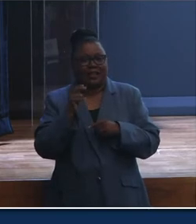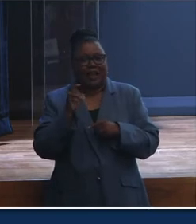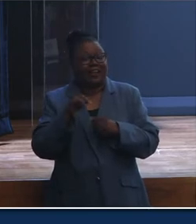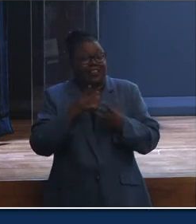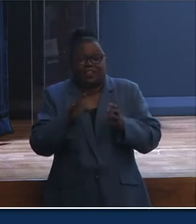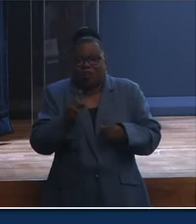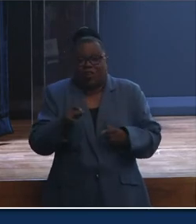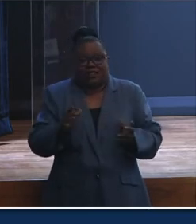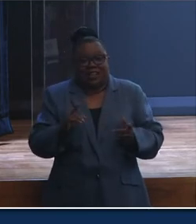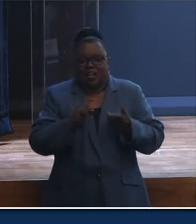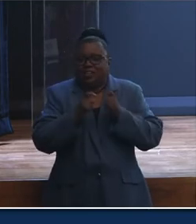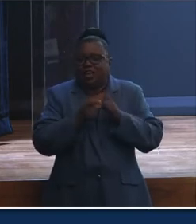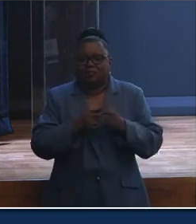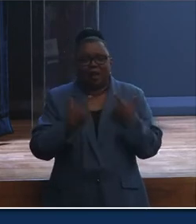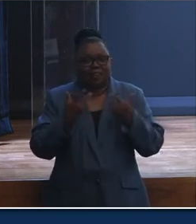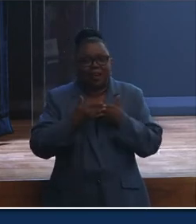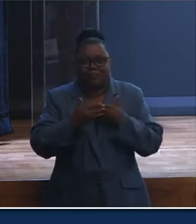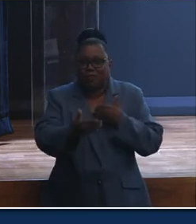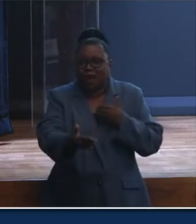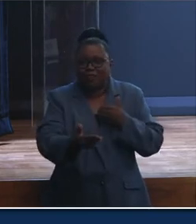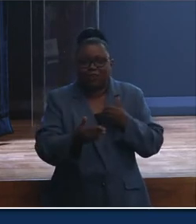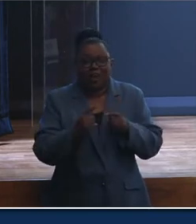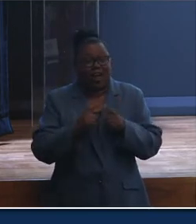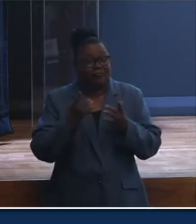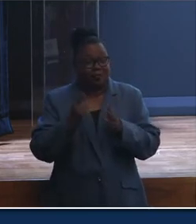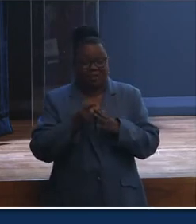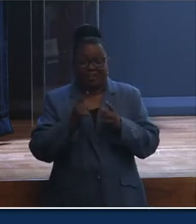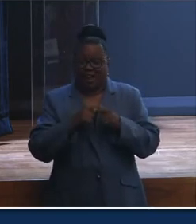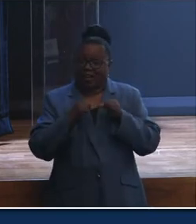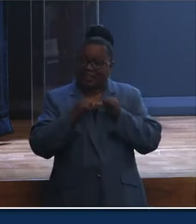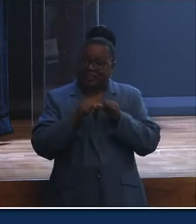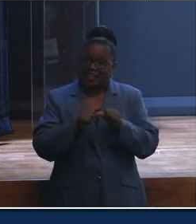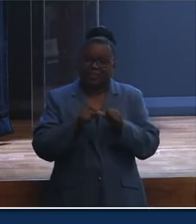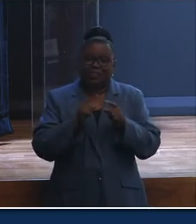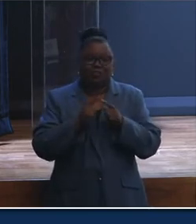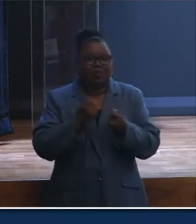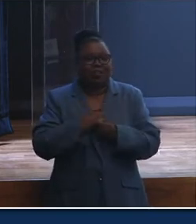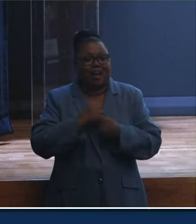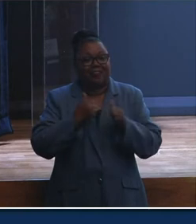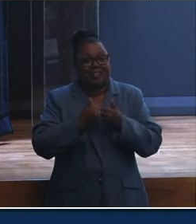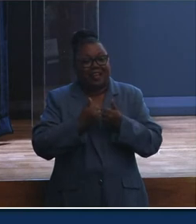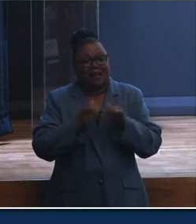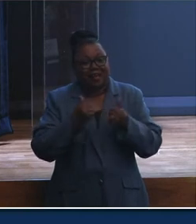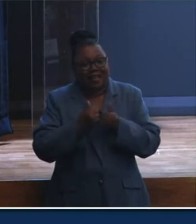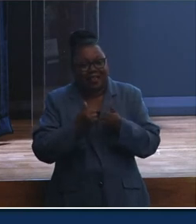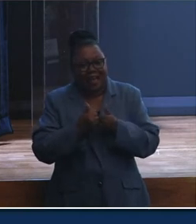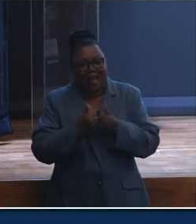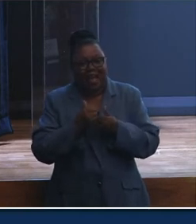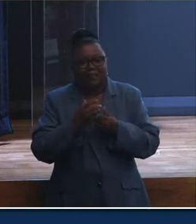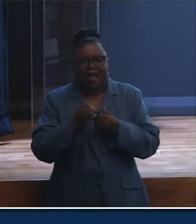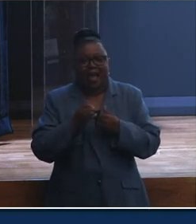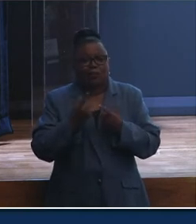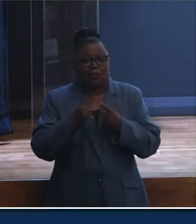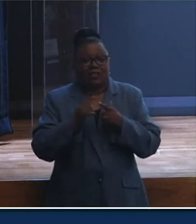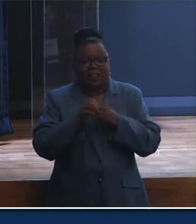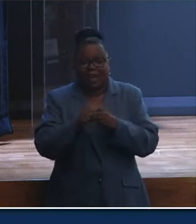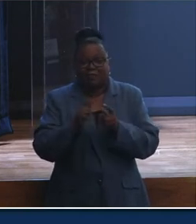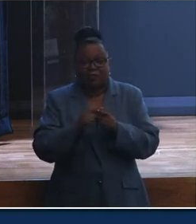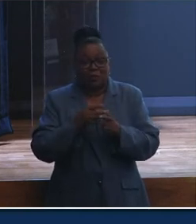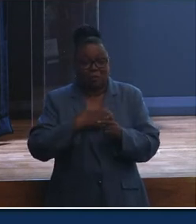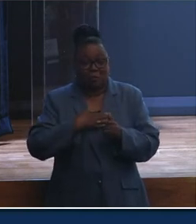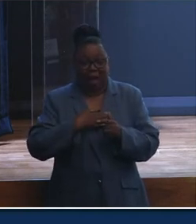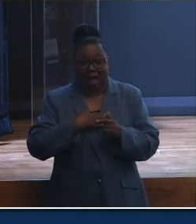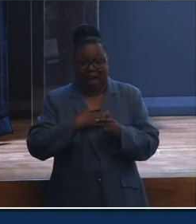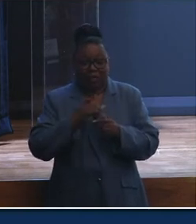that's all I needed. It changed my life forever. And from there, I continued to love the game, play the game, and which has led me to